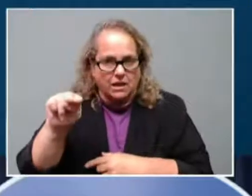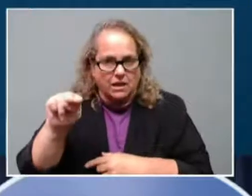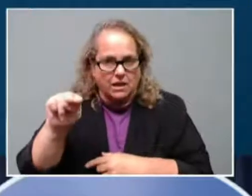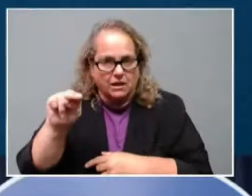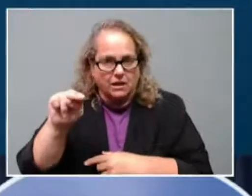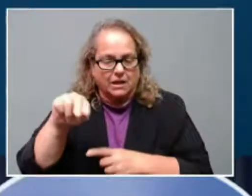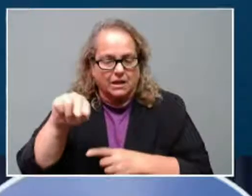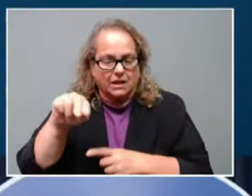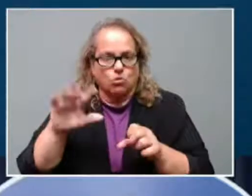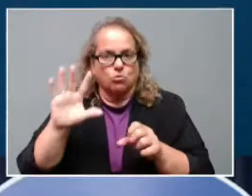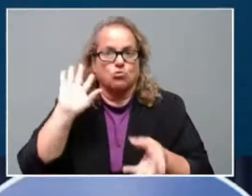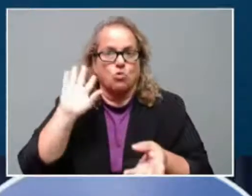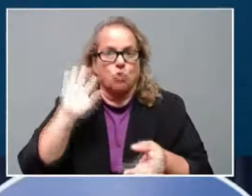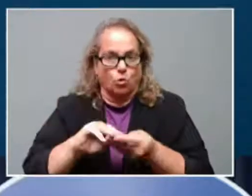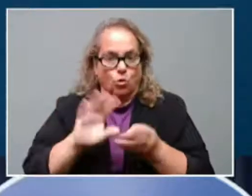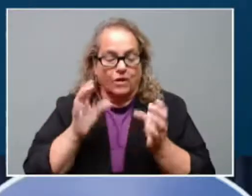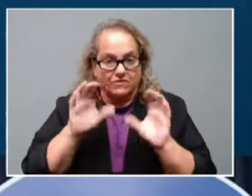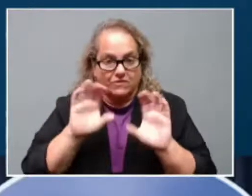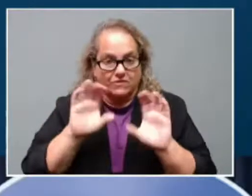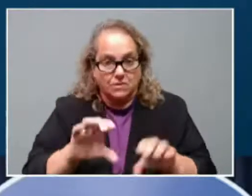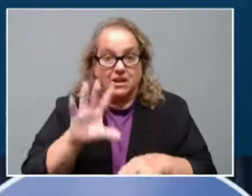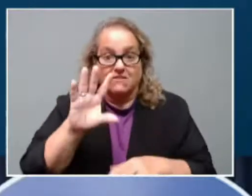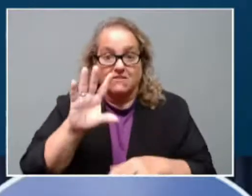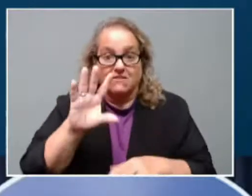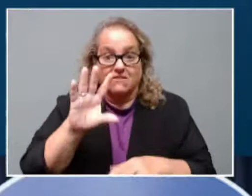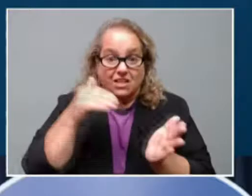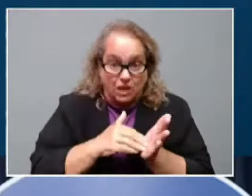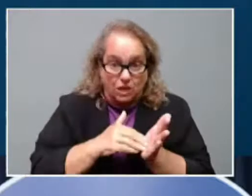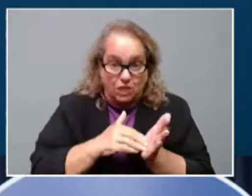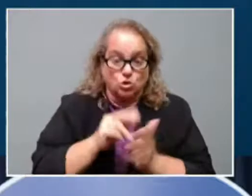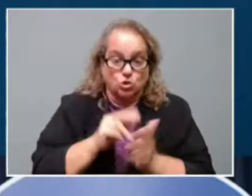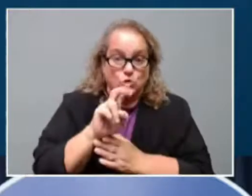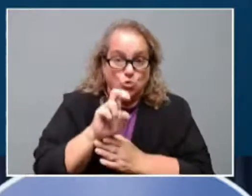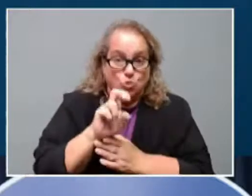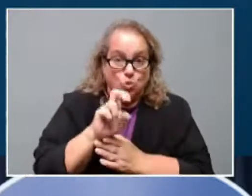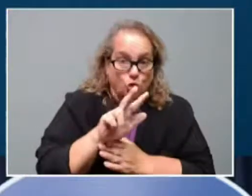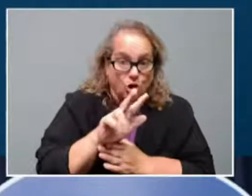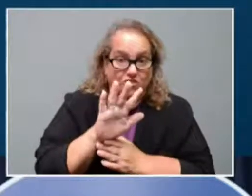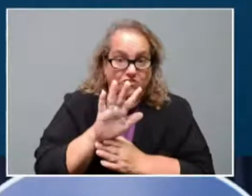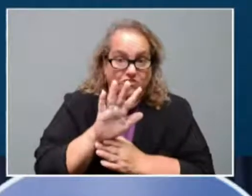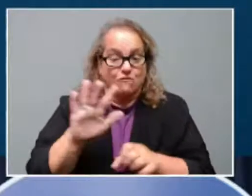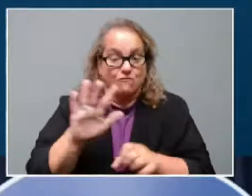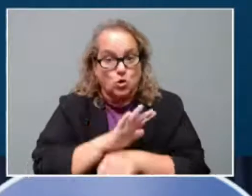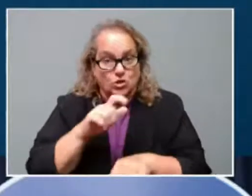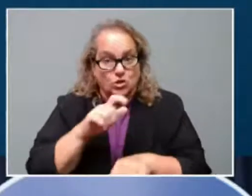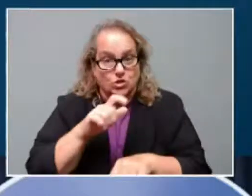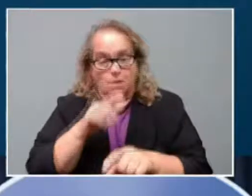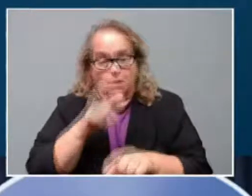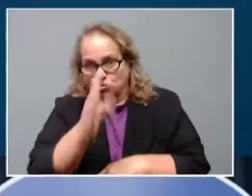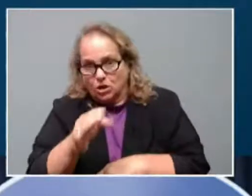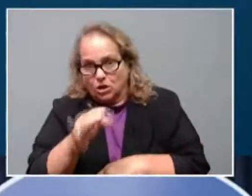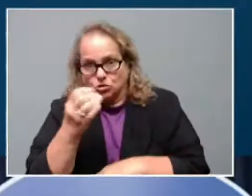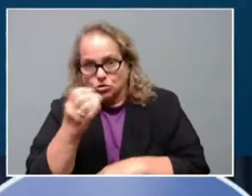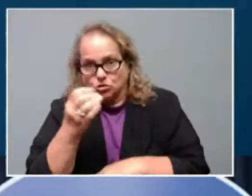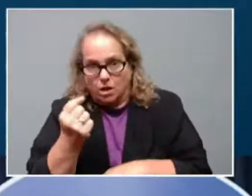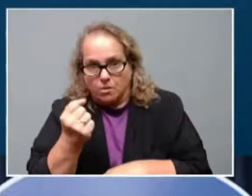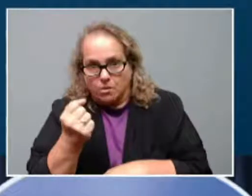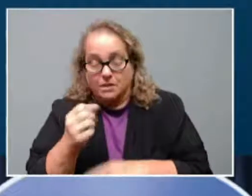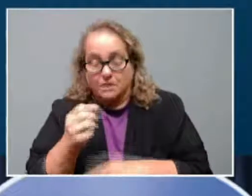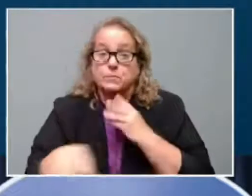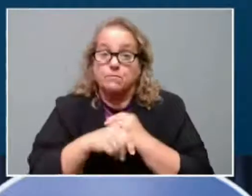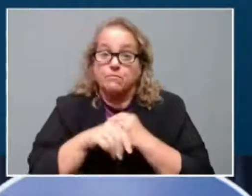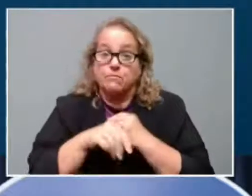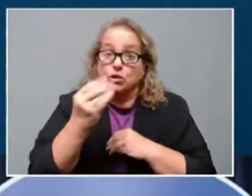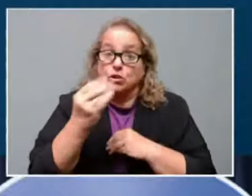more than 15,235 full-time direct jobs. Additionally, jobs announced through